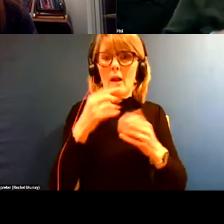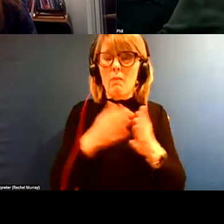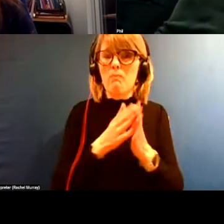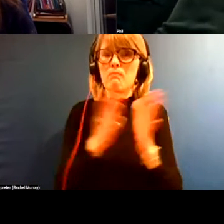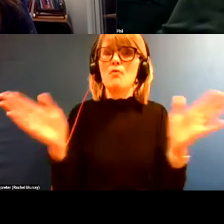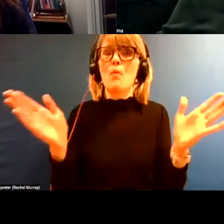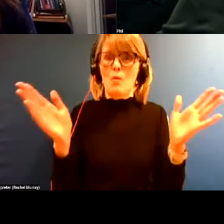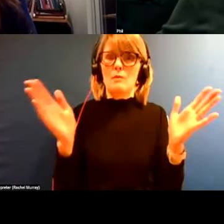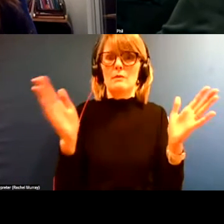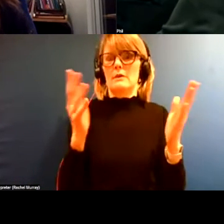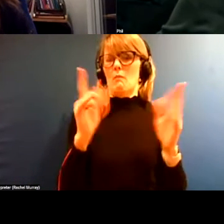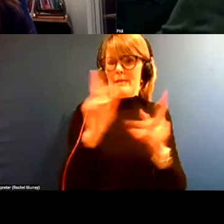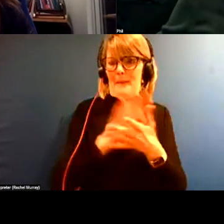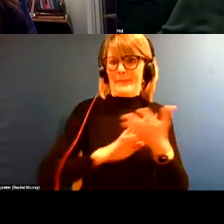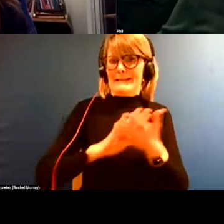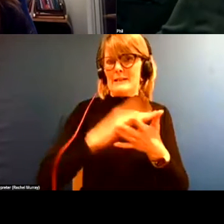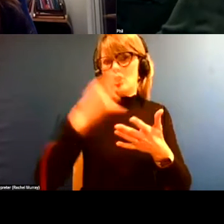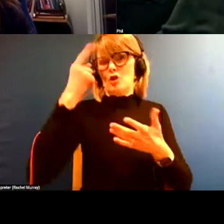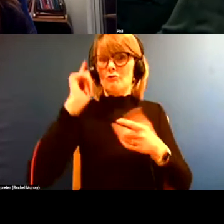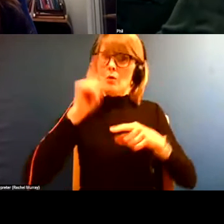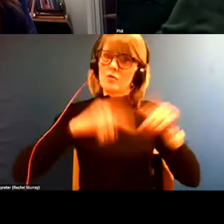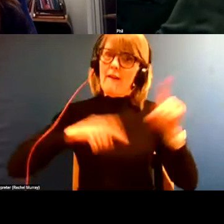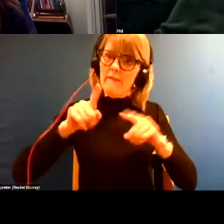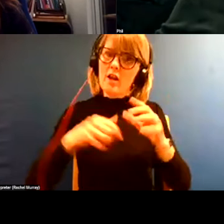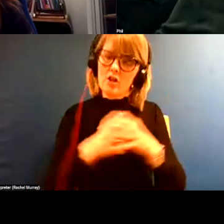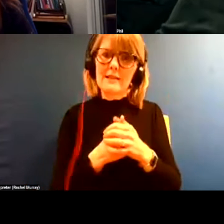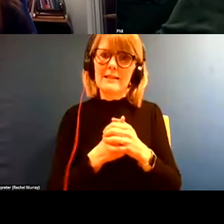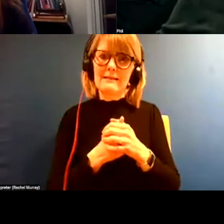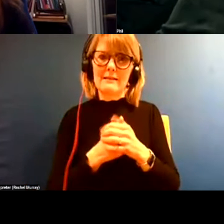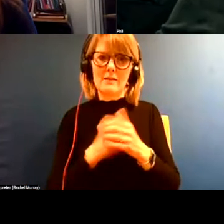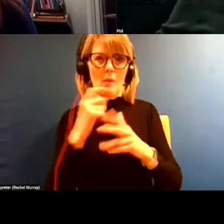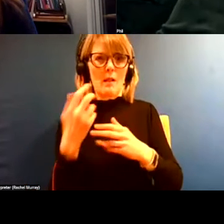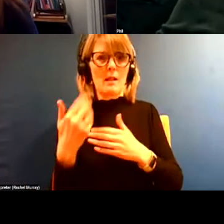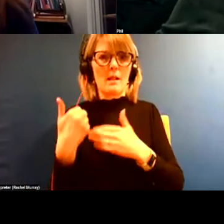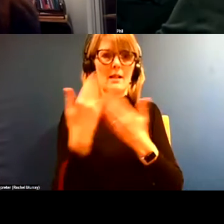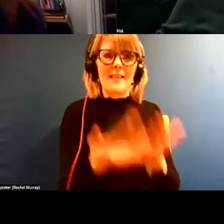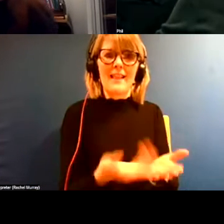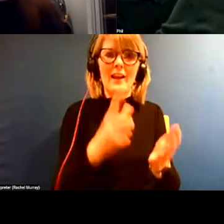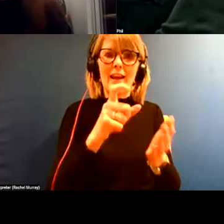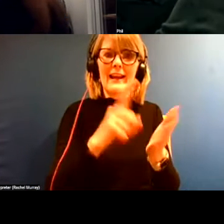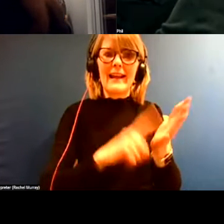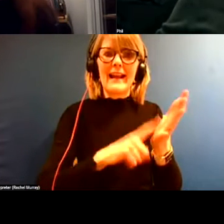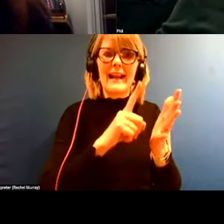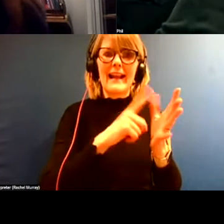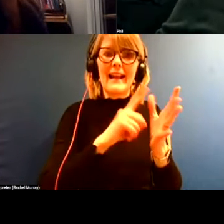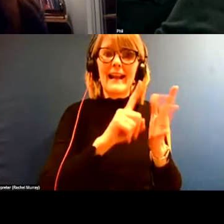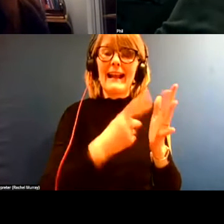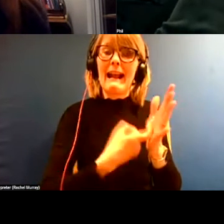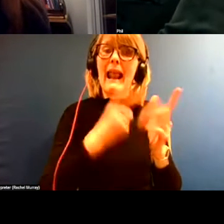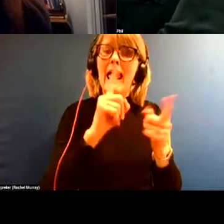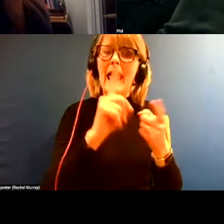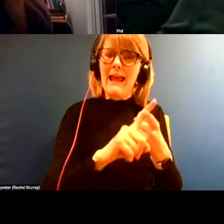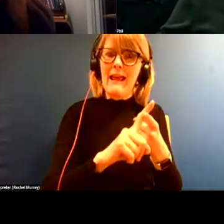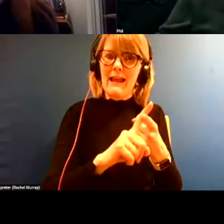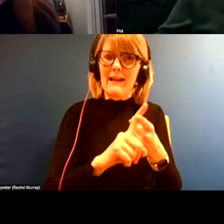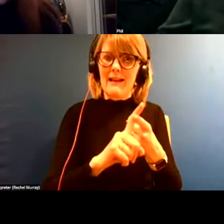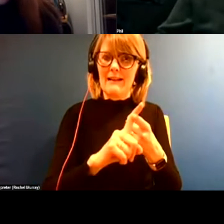means. So I'm going to go to Claire first and introduce Claire to you and then hand over to